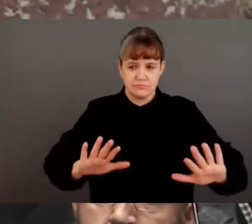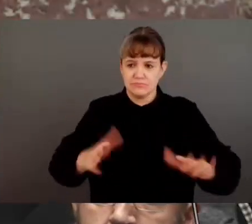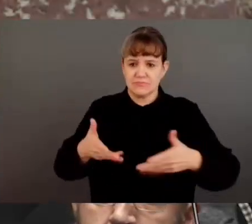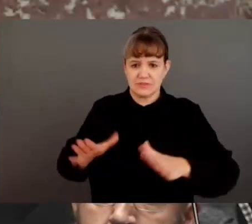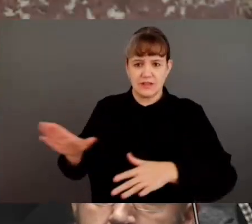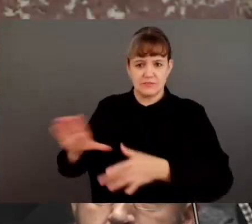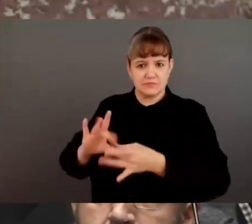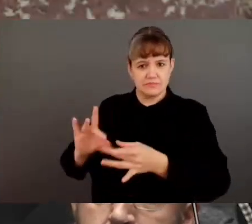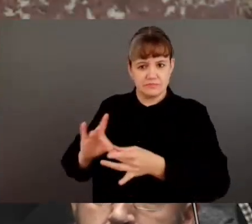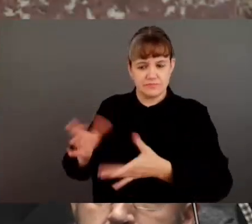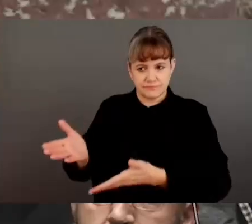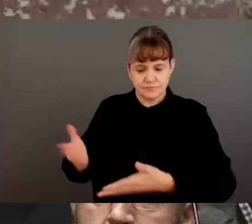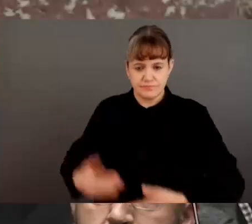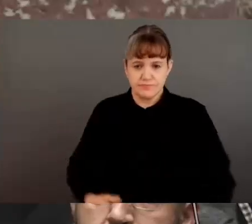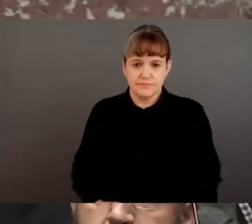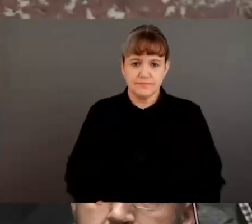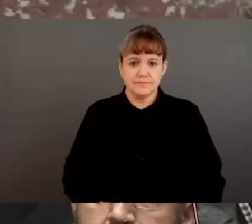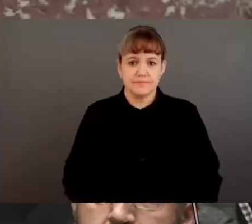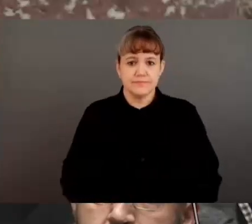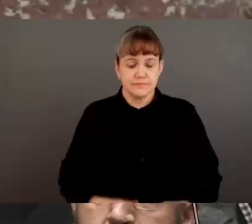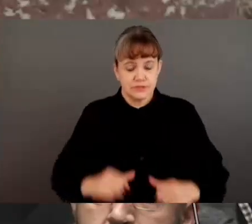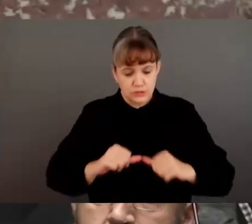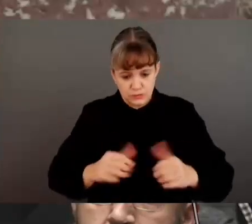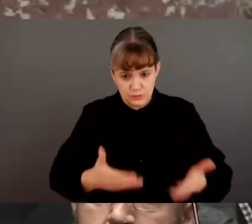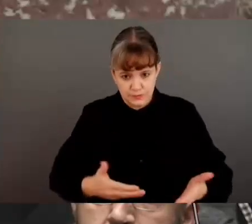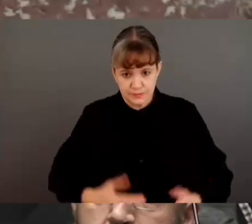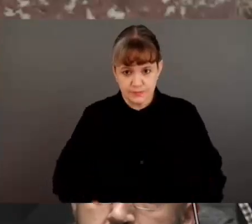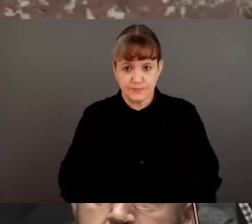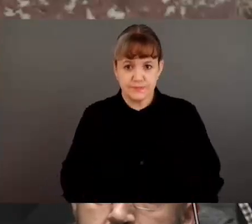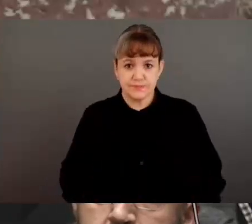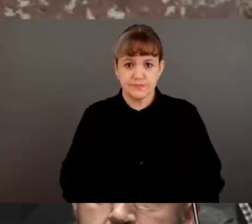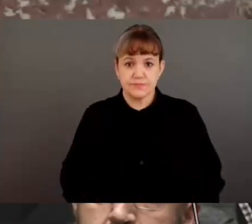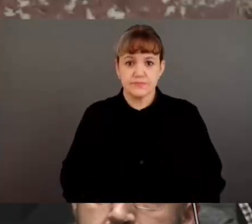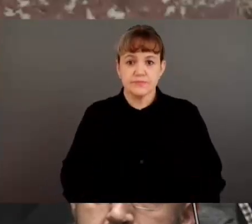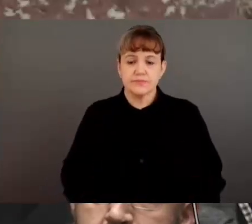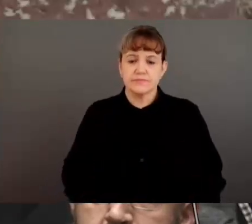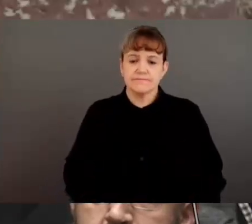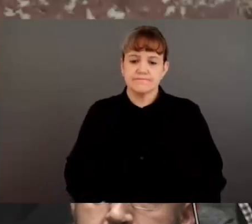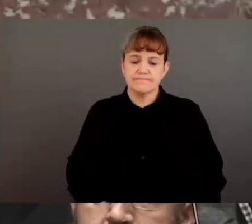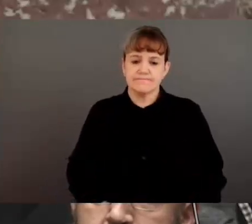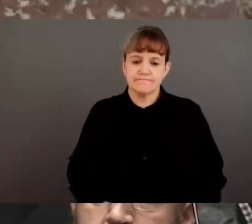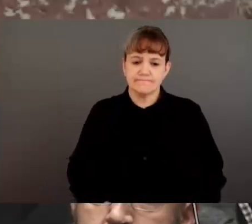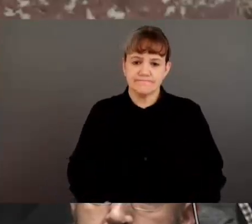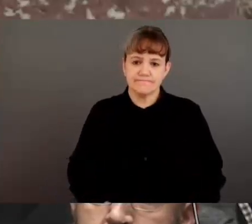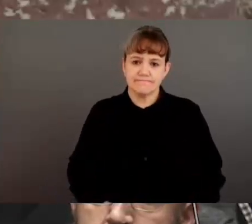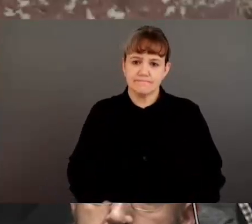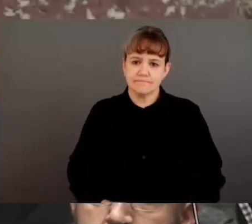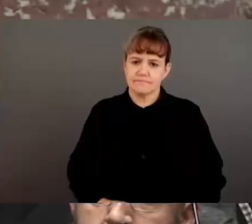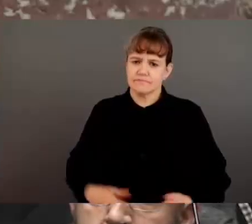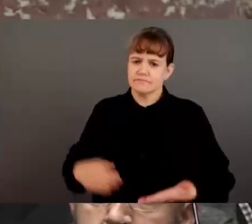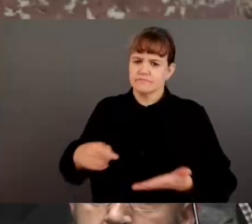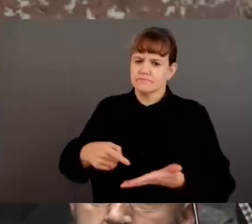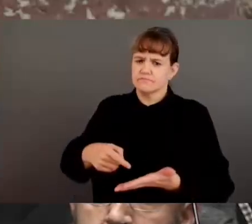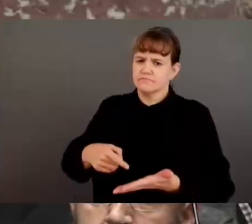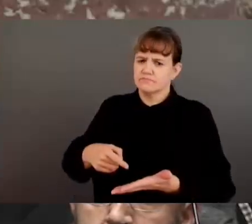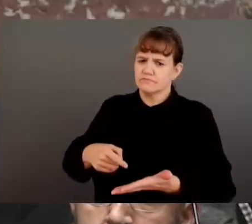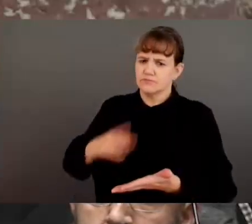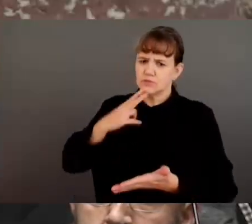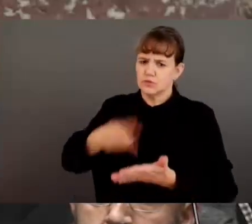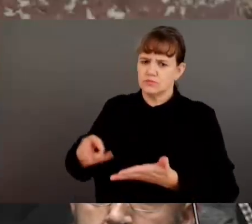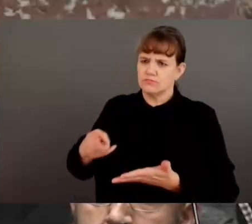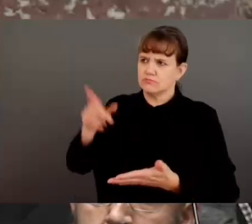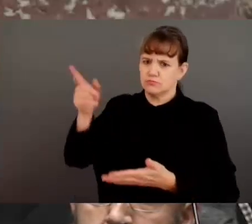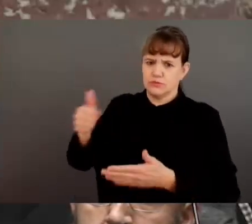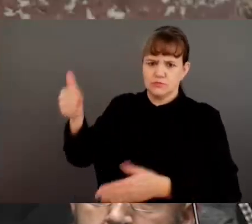Please continue. But the truth is, Mr. Speaker, the Premier isn't even calling me or